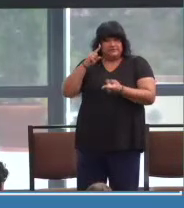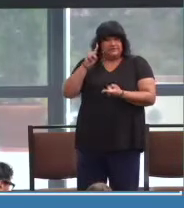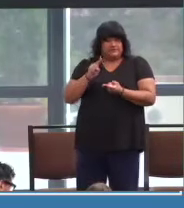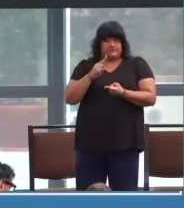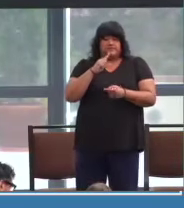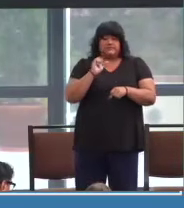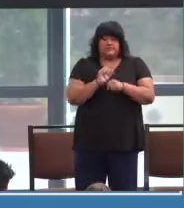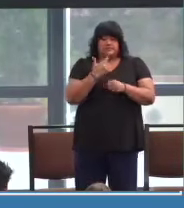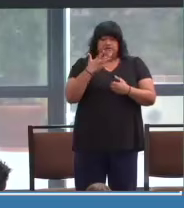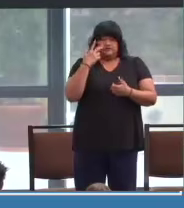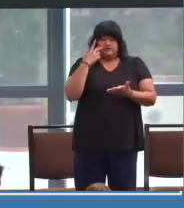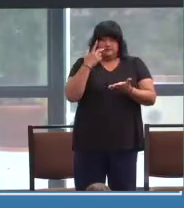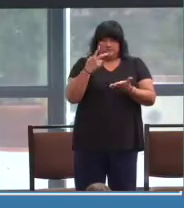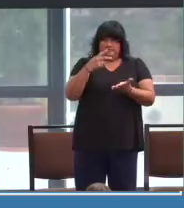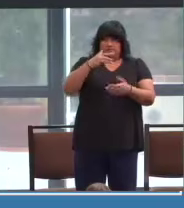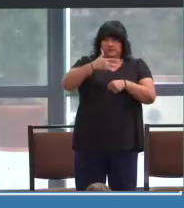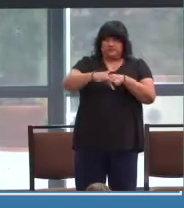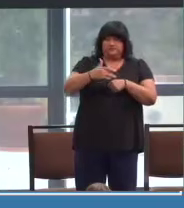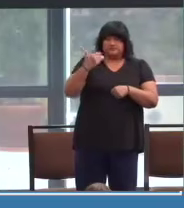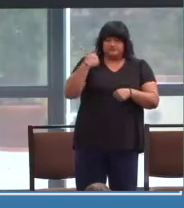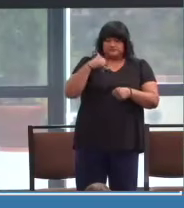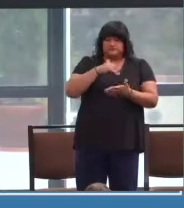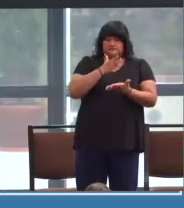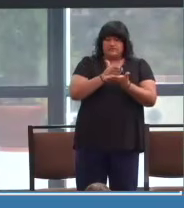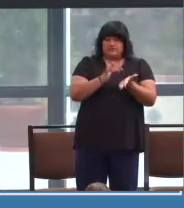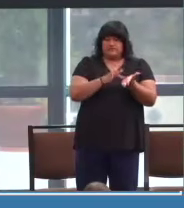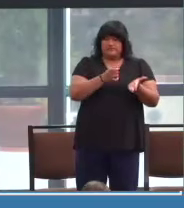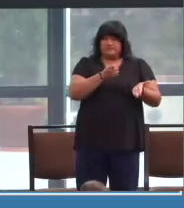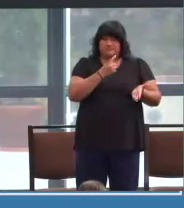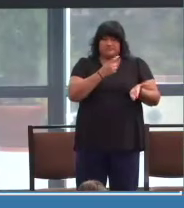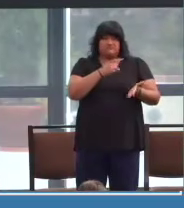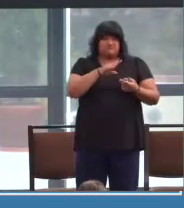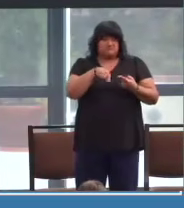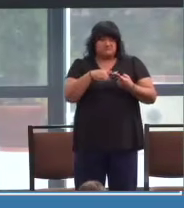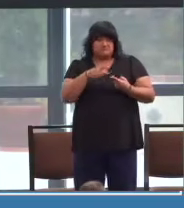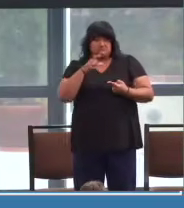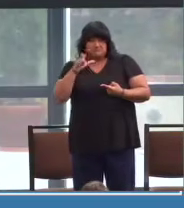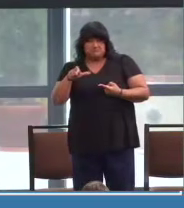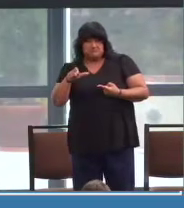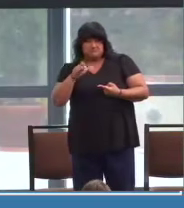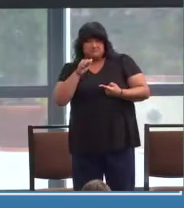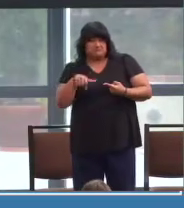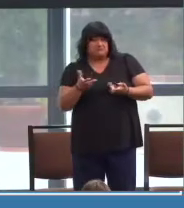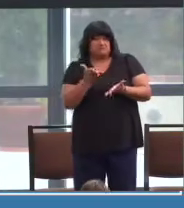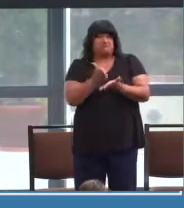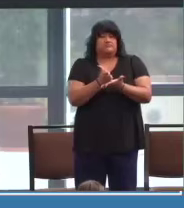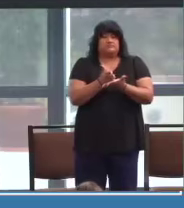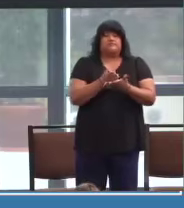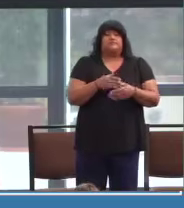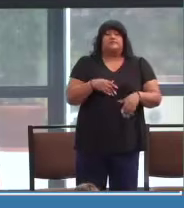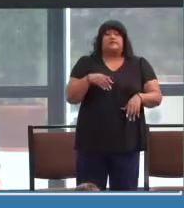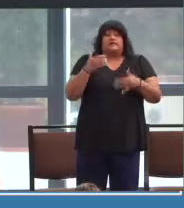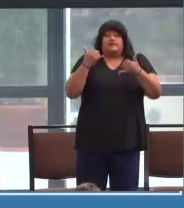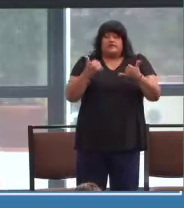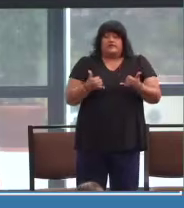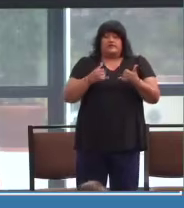early when Plaquenil might deposit and stop the medicine when needed. So what we do for our patients in terms of screening, when we